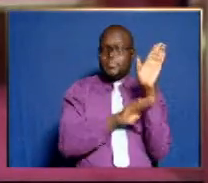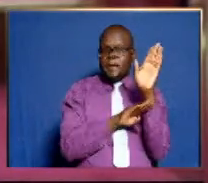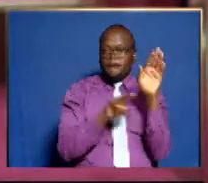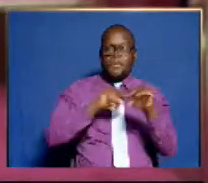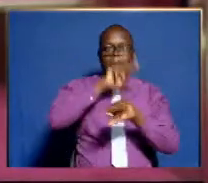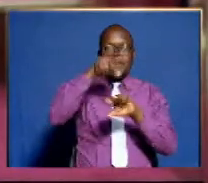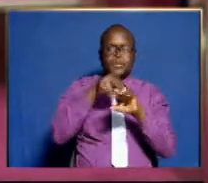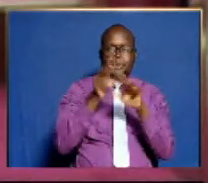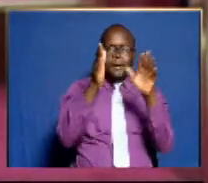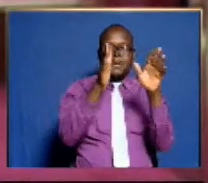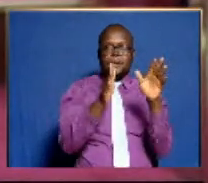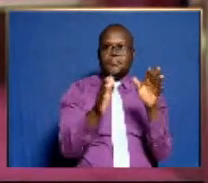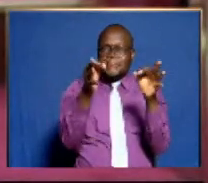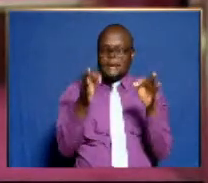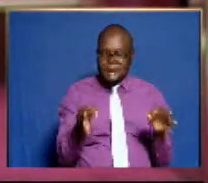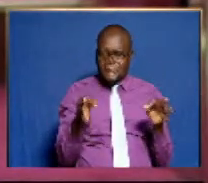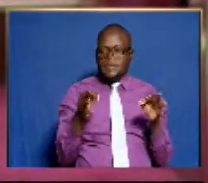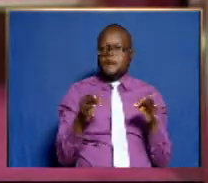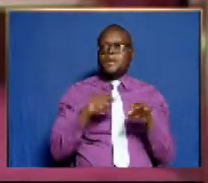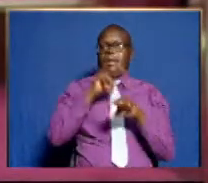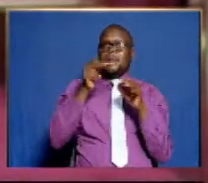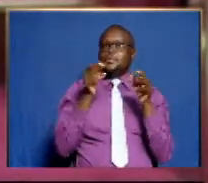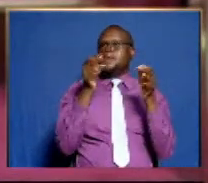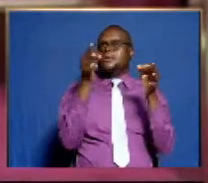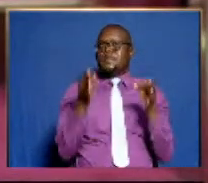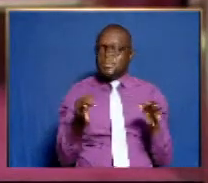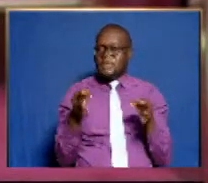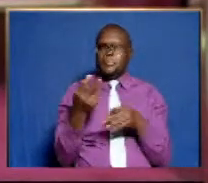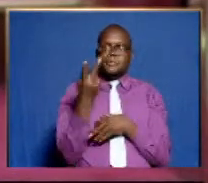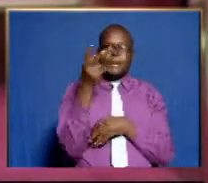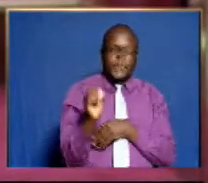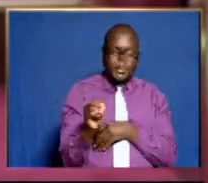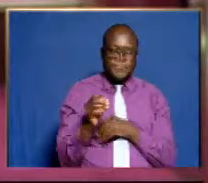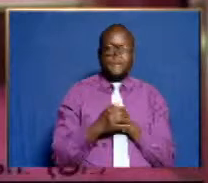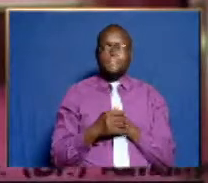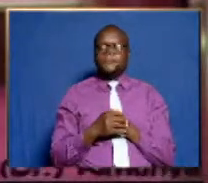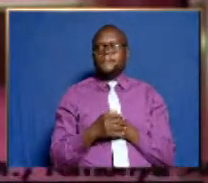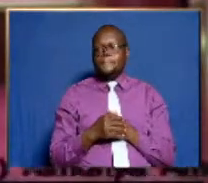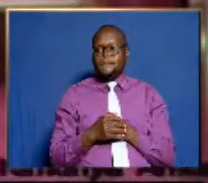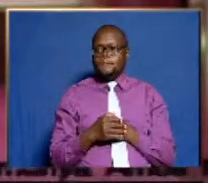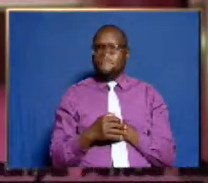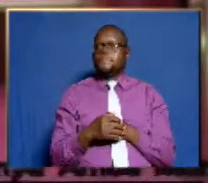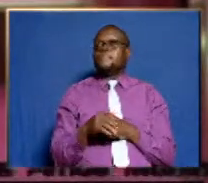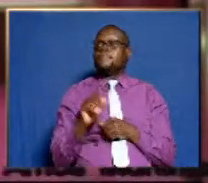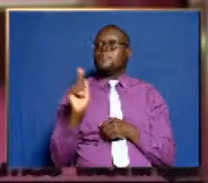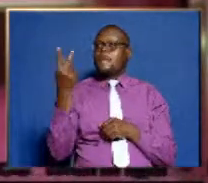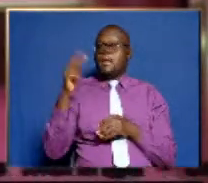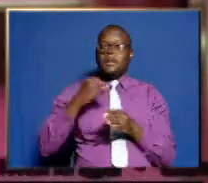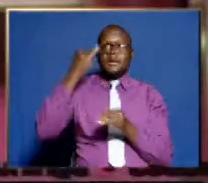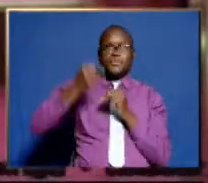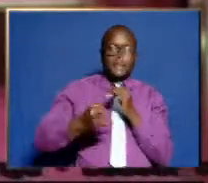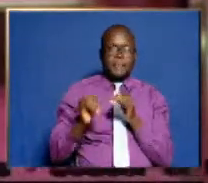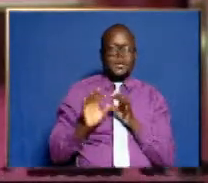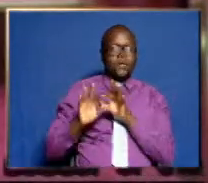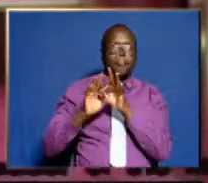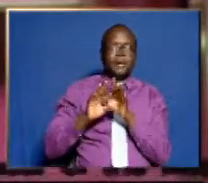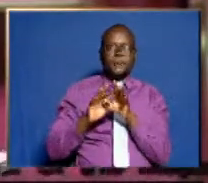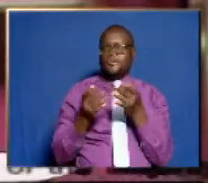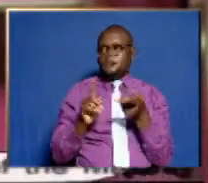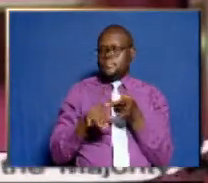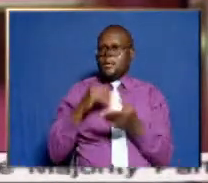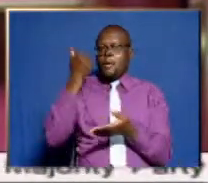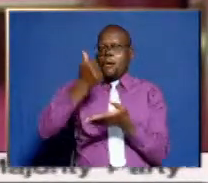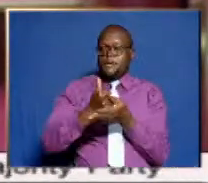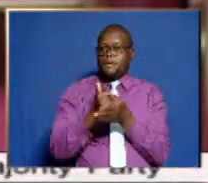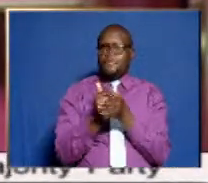Treasury. Number 19, the National Treasury. 20, Kenya Reinsurance Corporation Limited. 21, Office of the Control